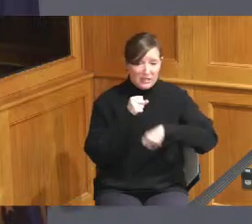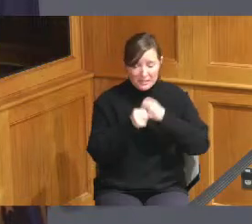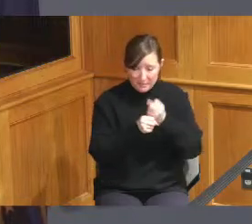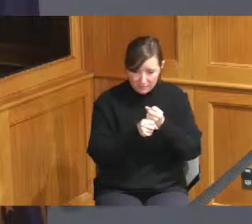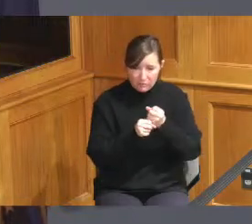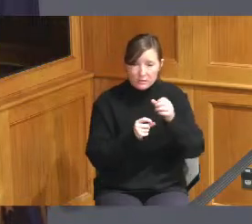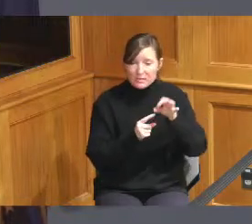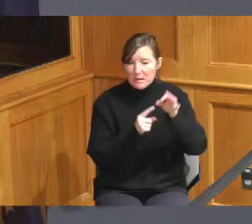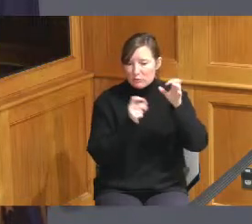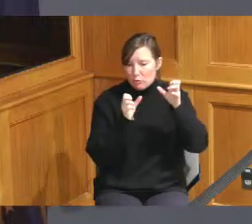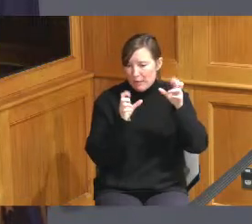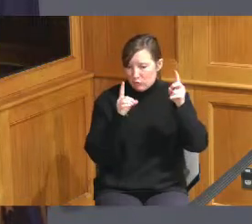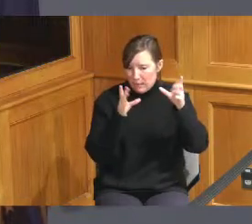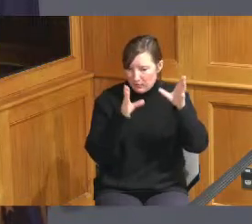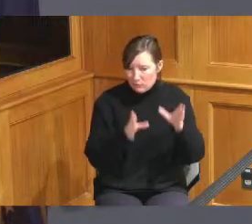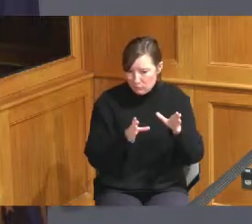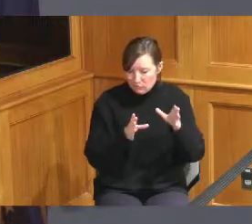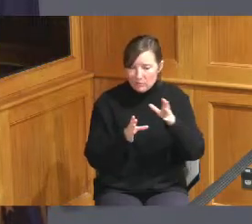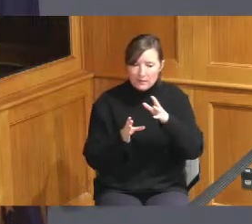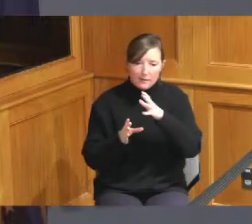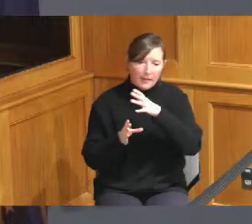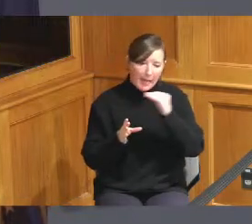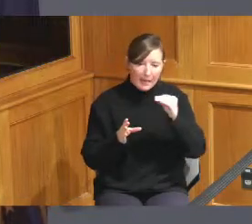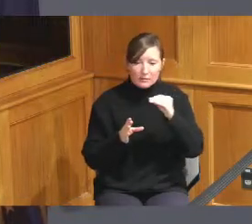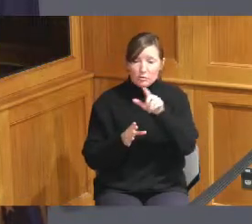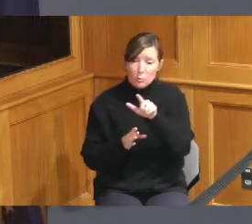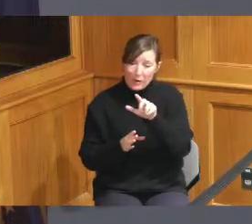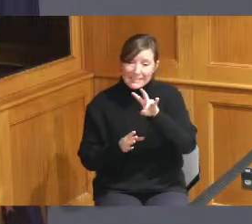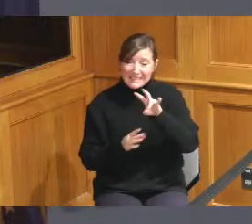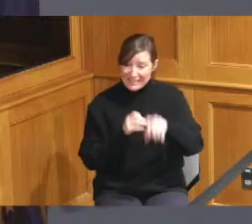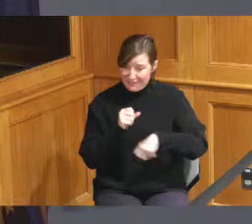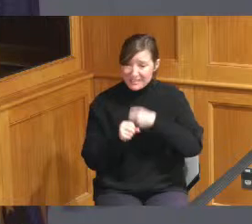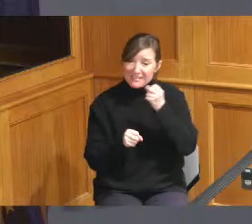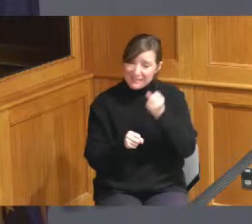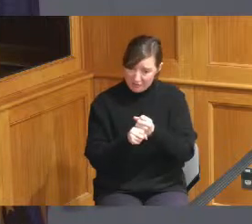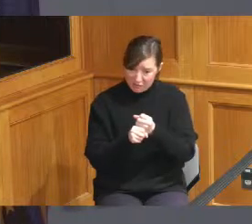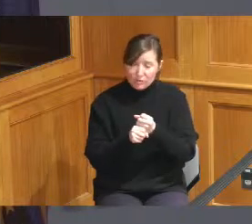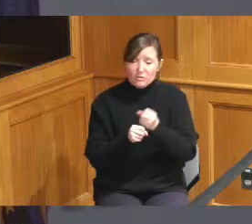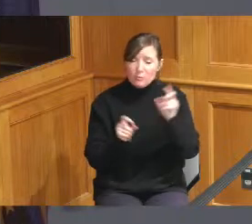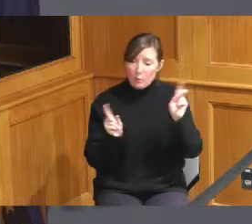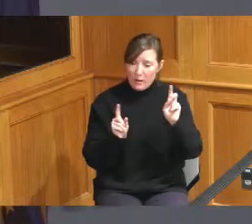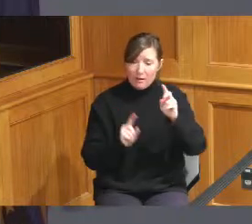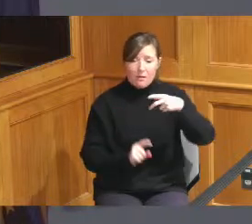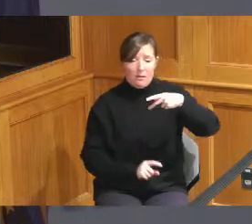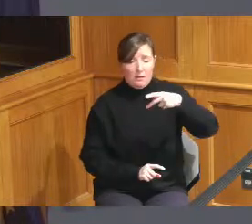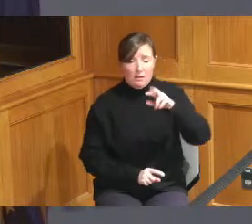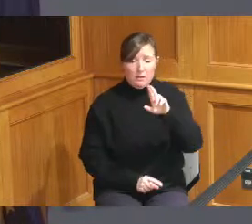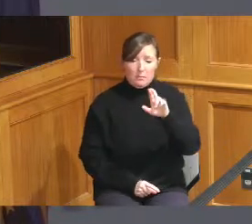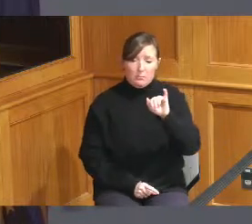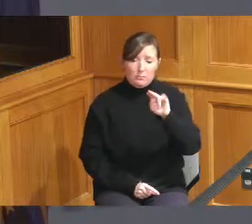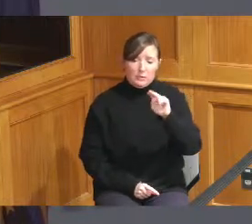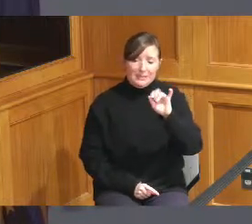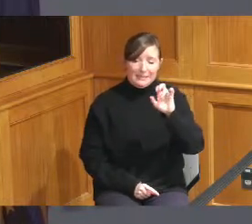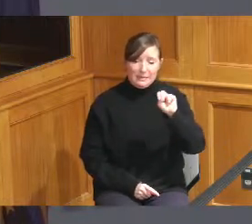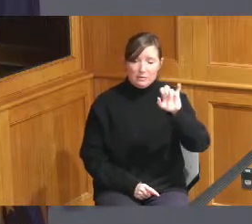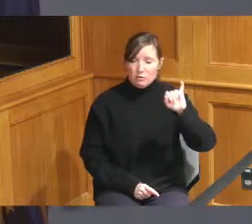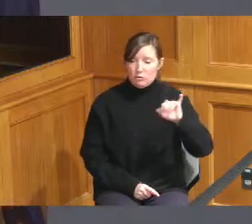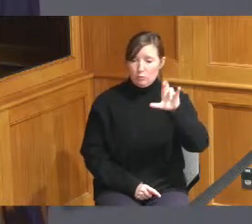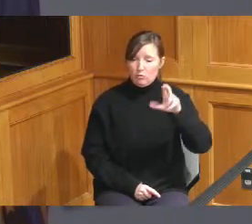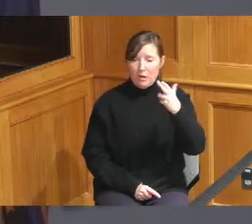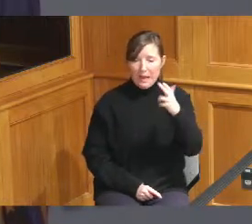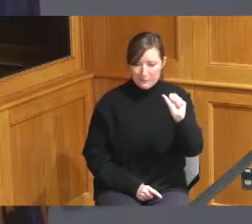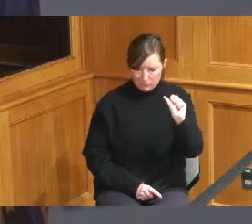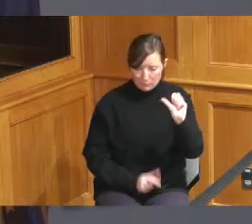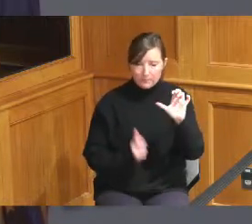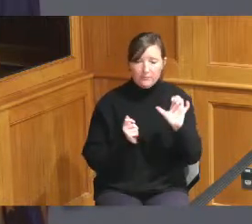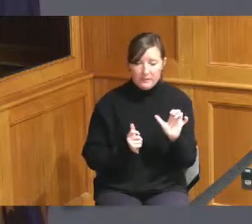special educator and department head for 27 years at Princeton Junior High. And whereas Ruby